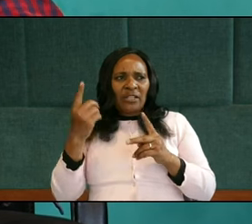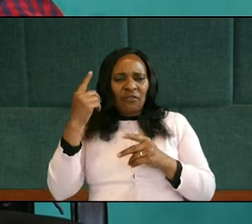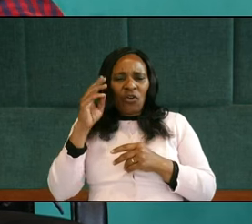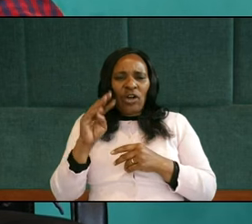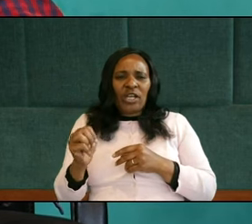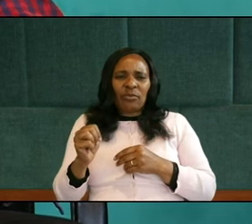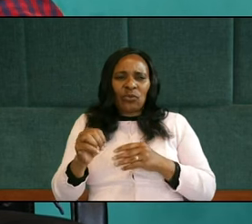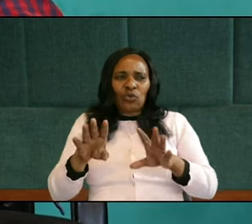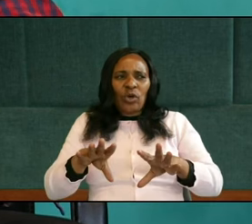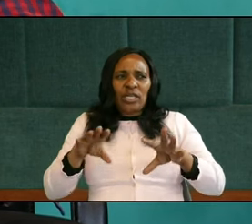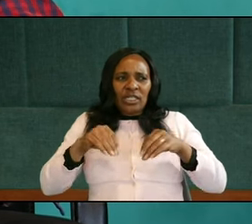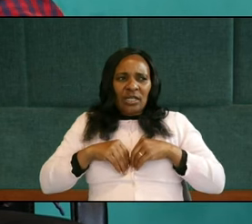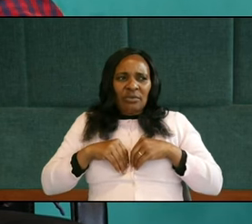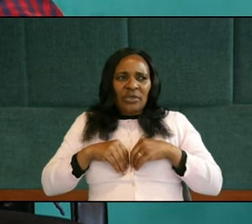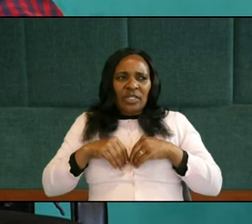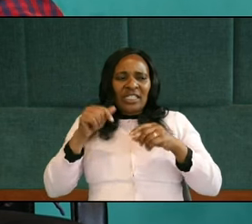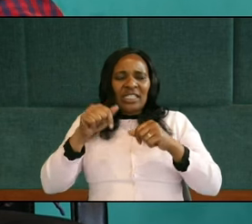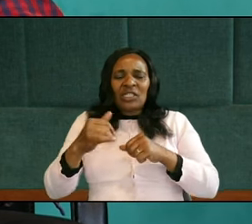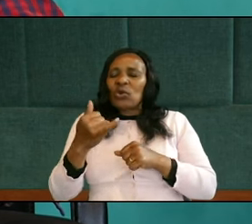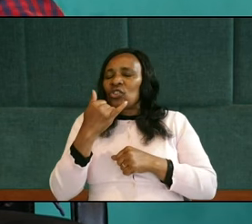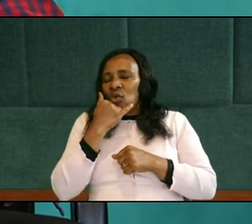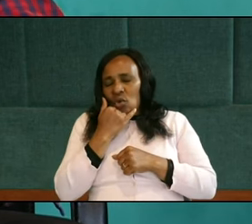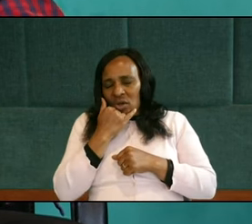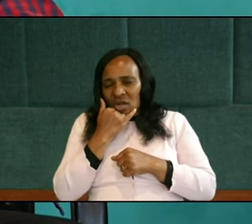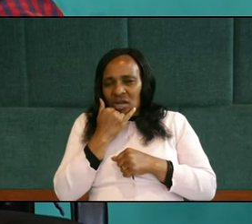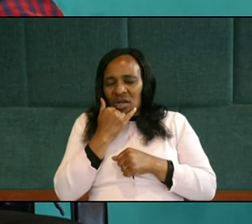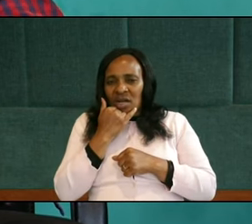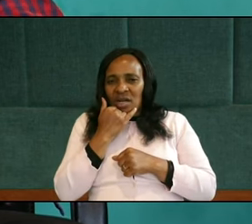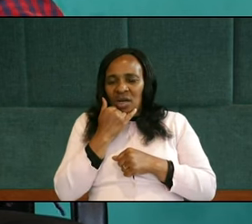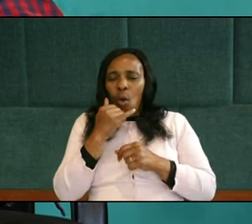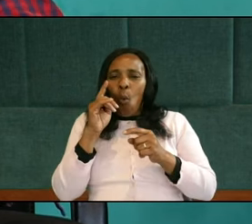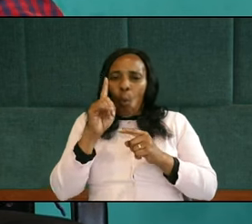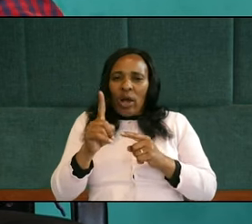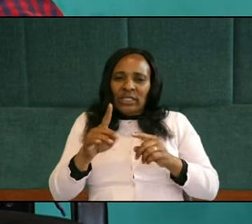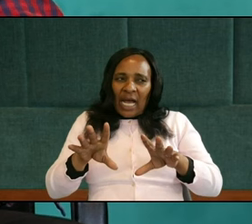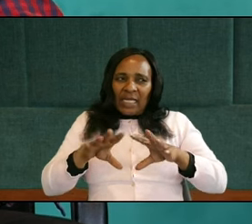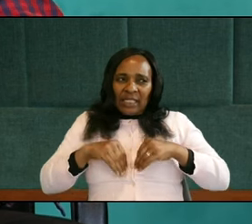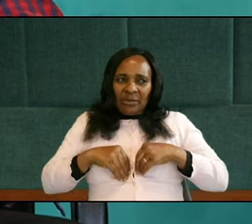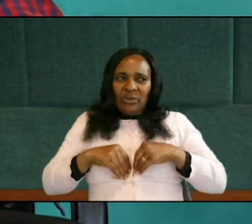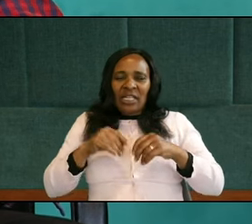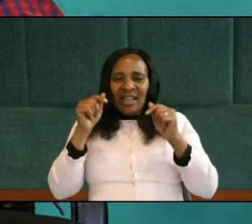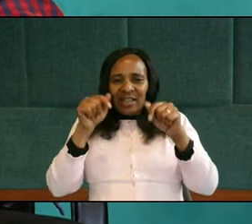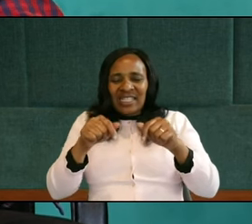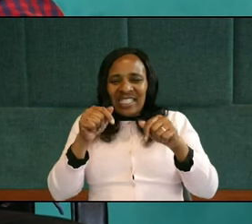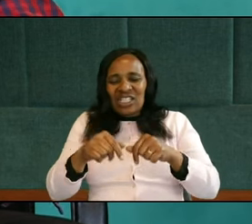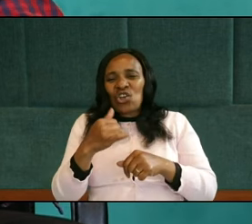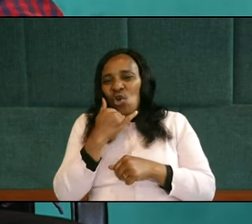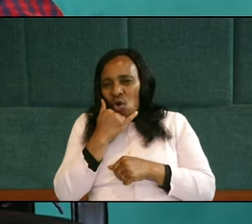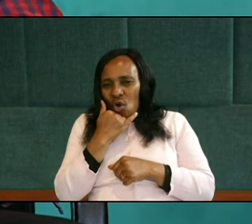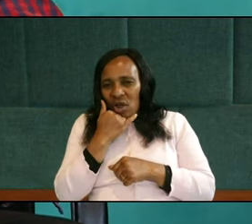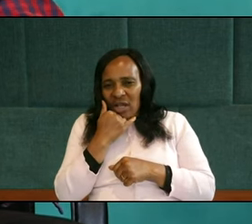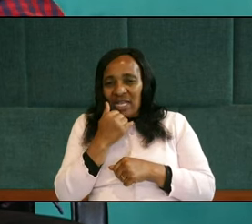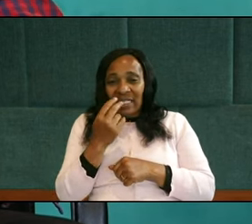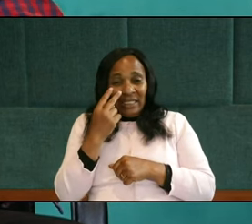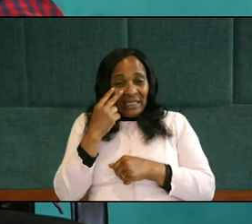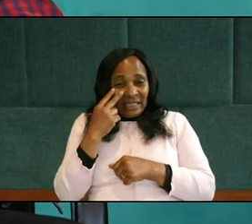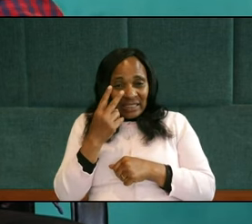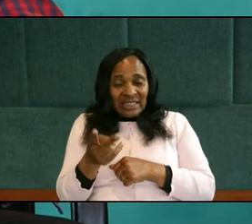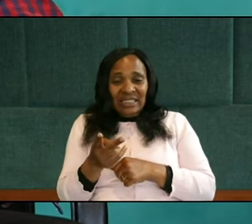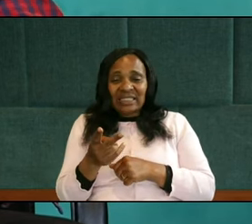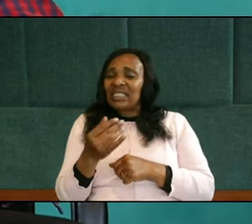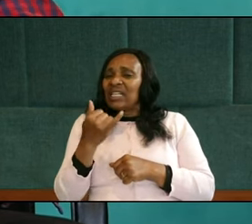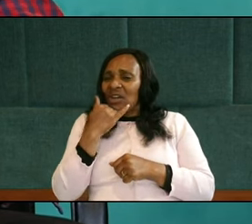to acknowledge that it's a mistake. And once he acknowledges it, he sees the fault in